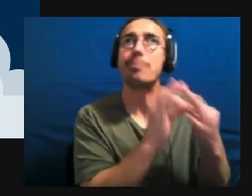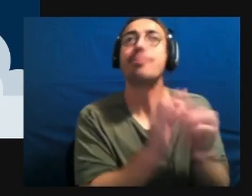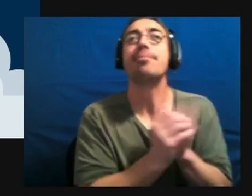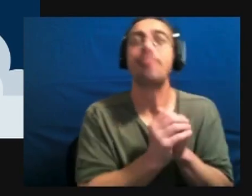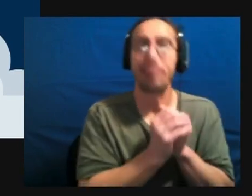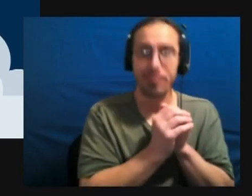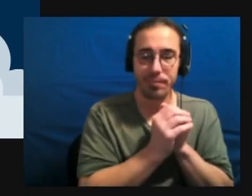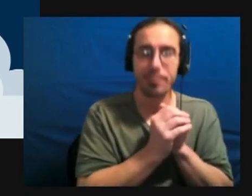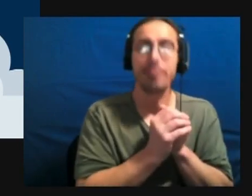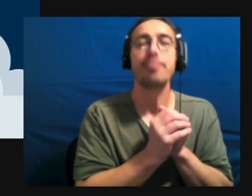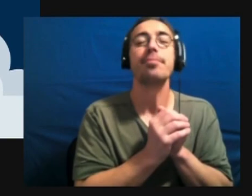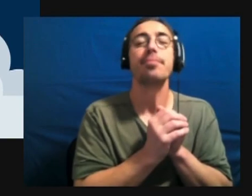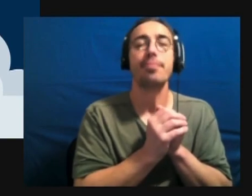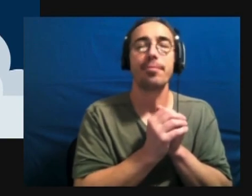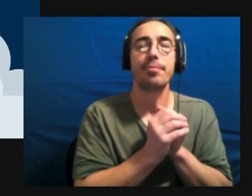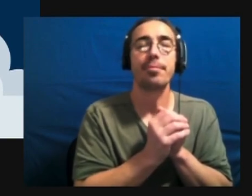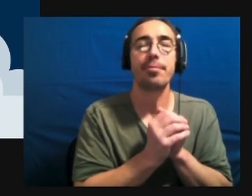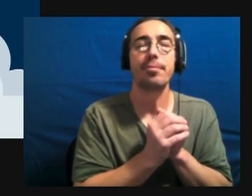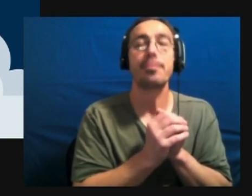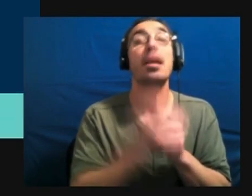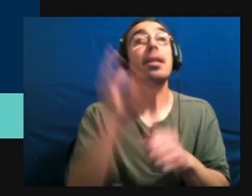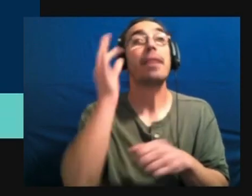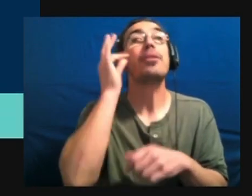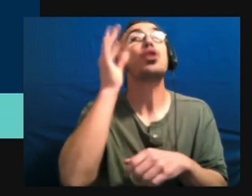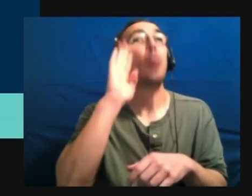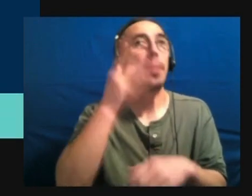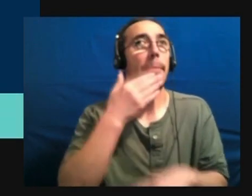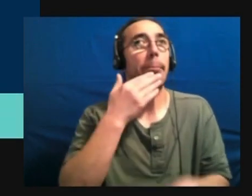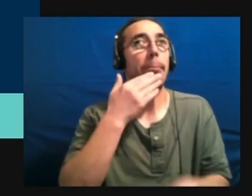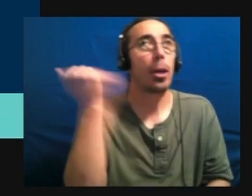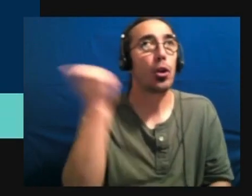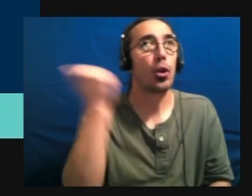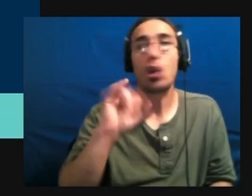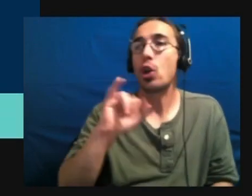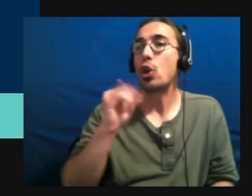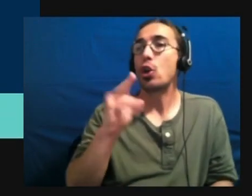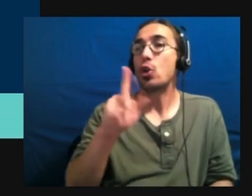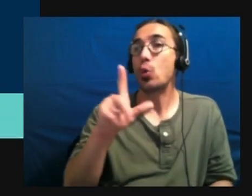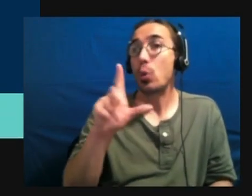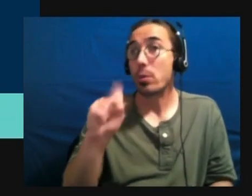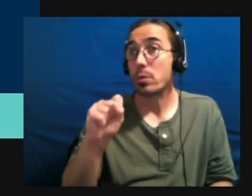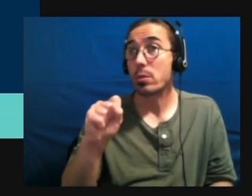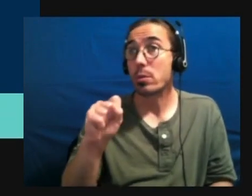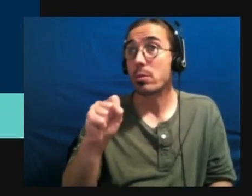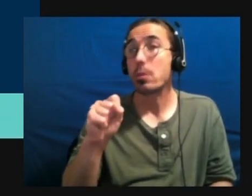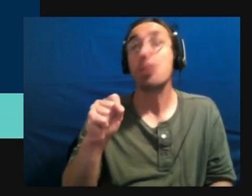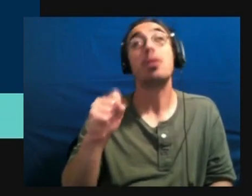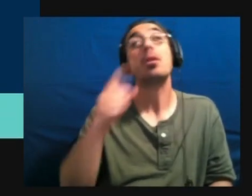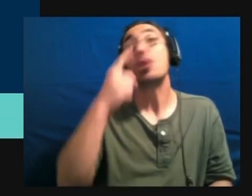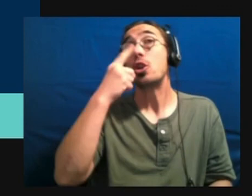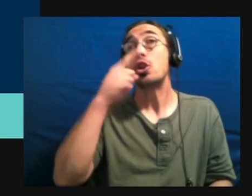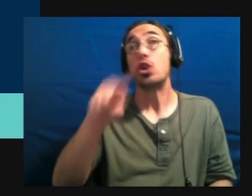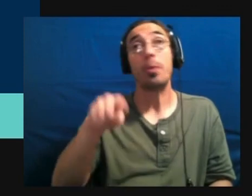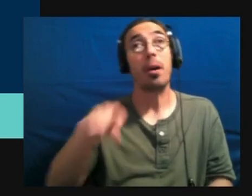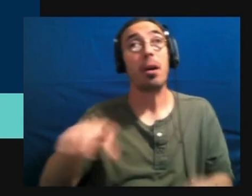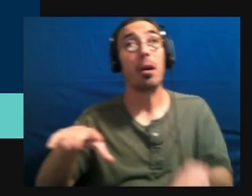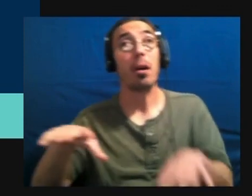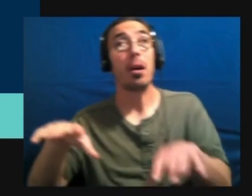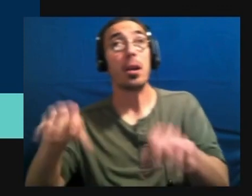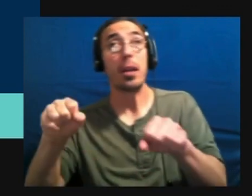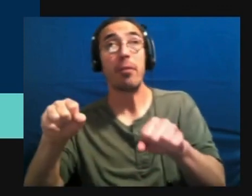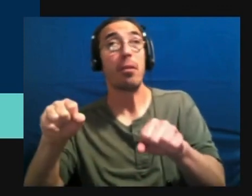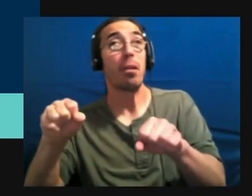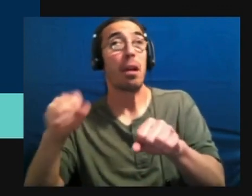the future will be better for them. Jules, you want to take a last question before